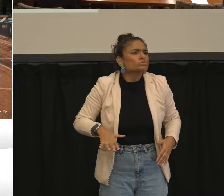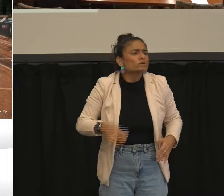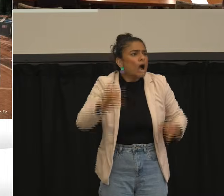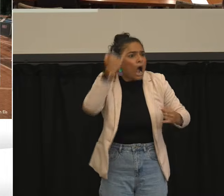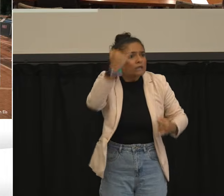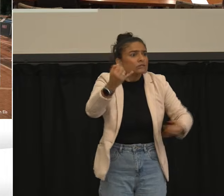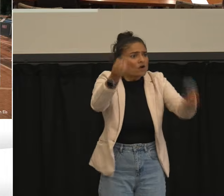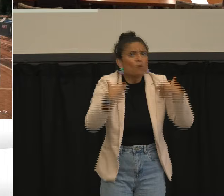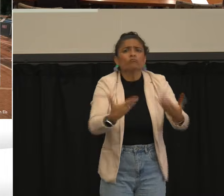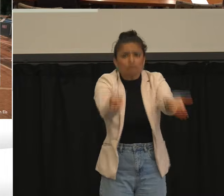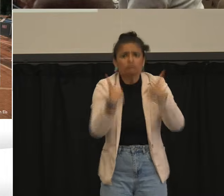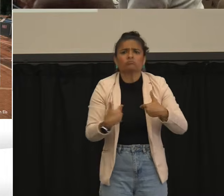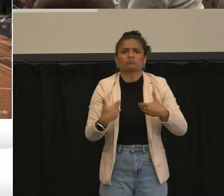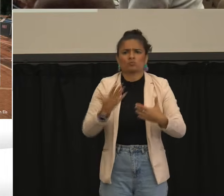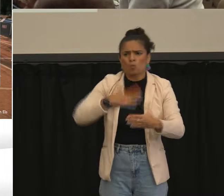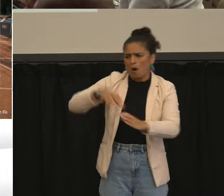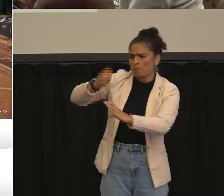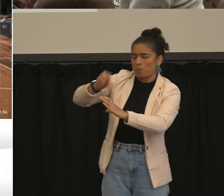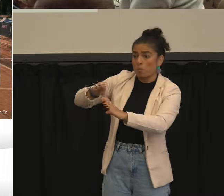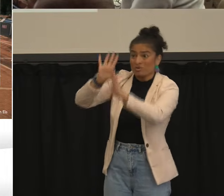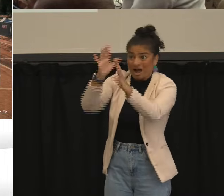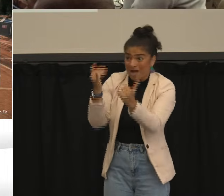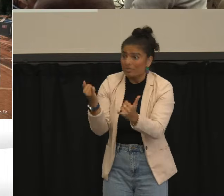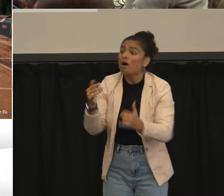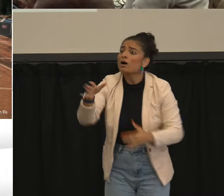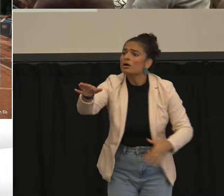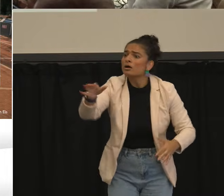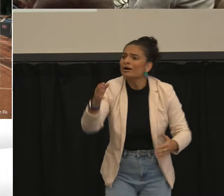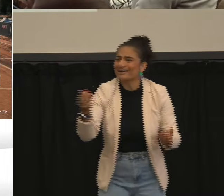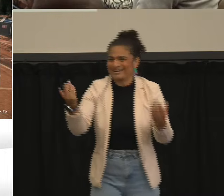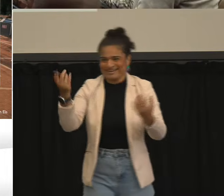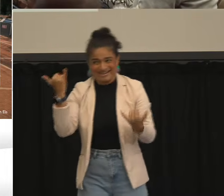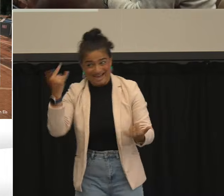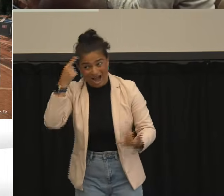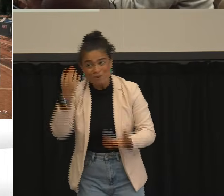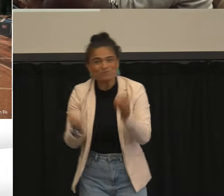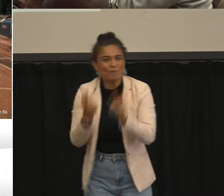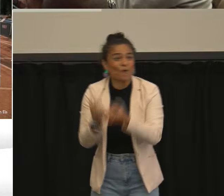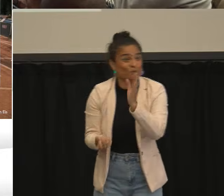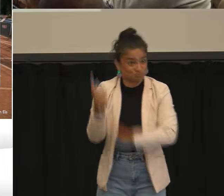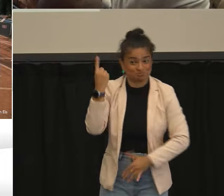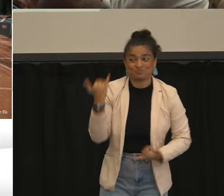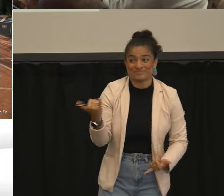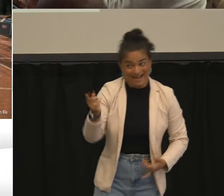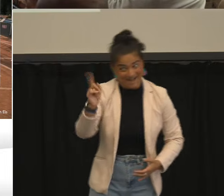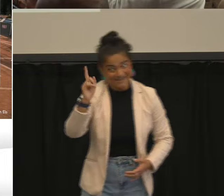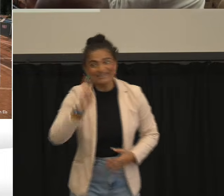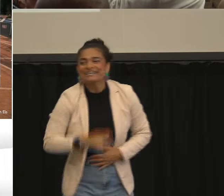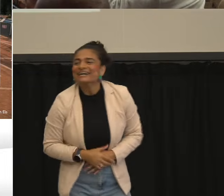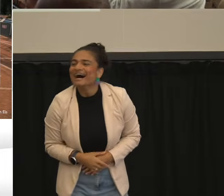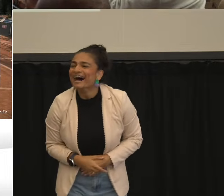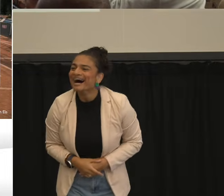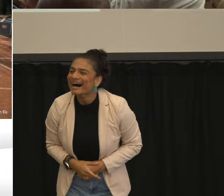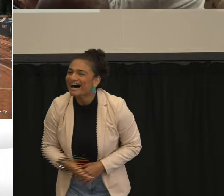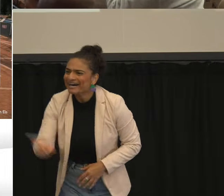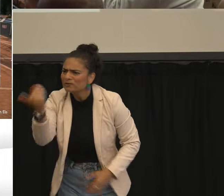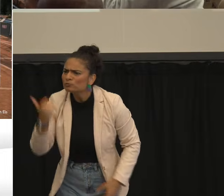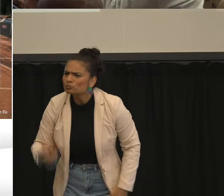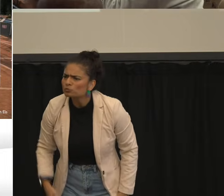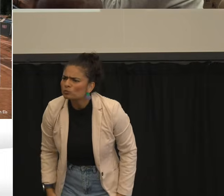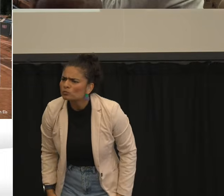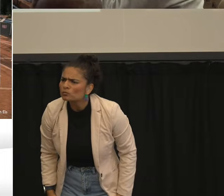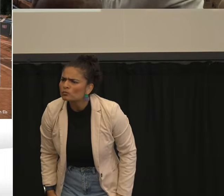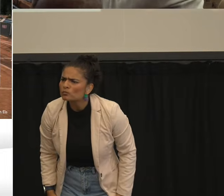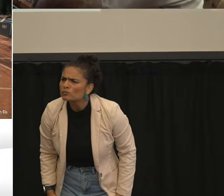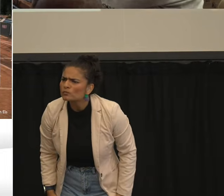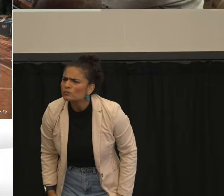that this baby still needs more food, you are welcome to share everything you know. Now suddenly you're remembering. Yes.